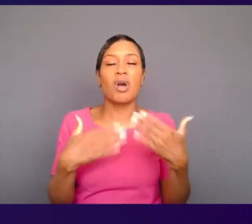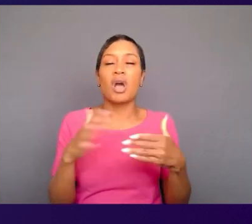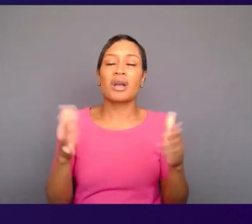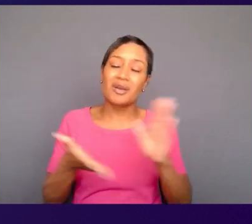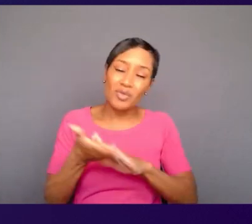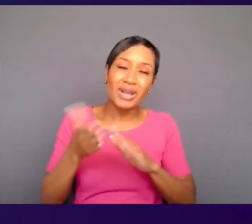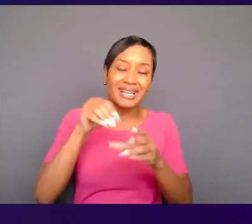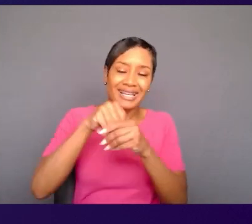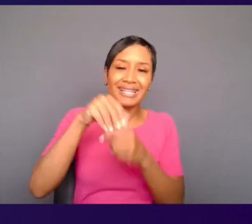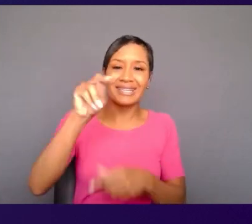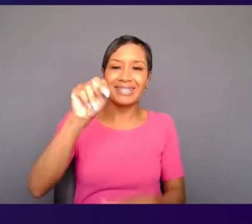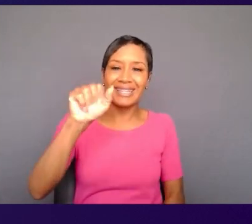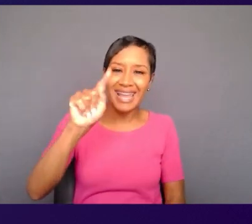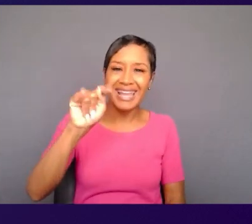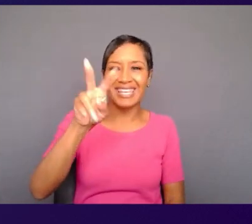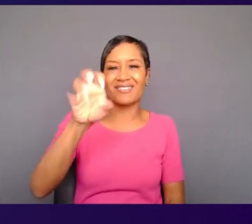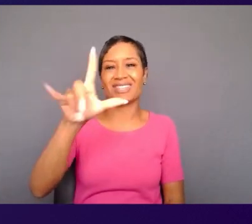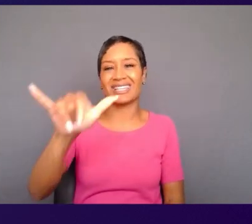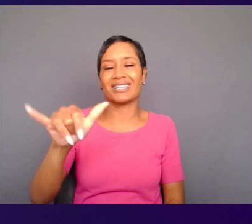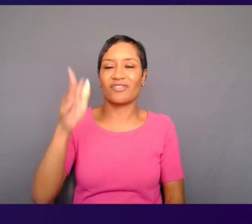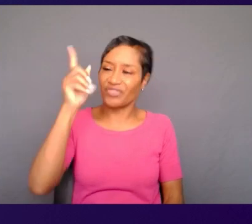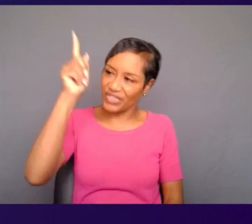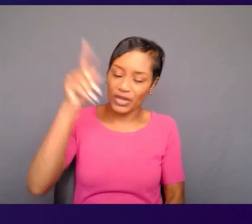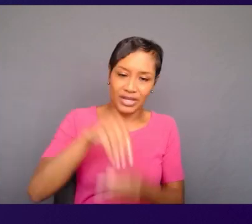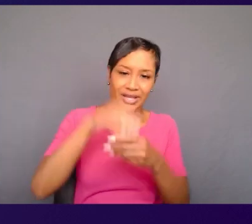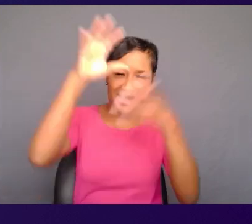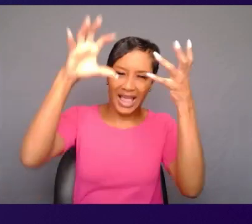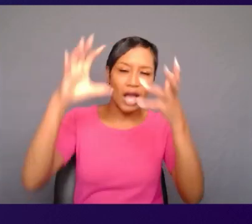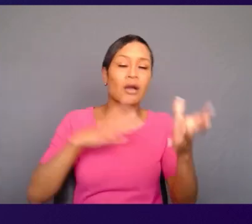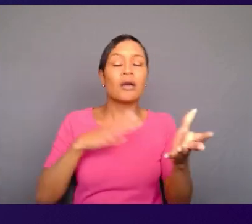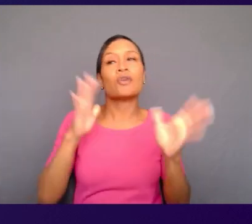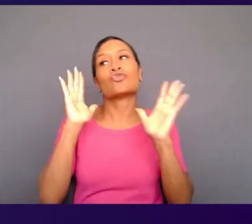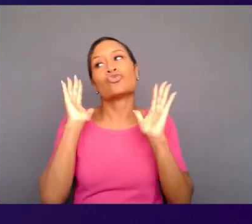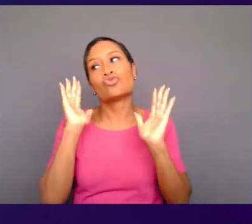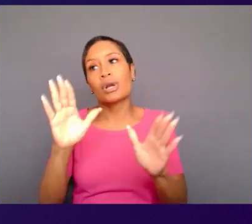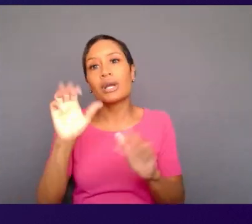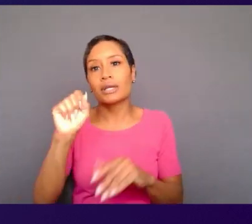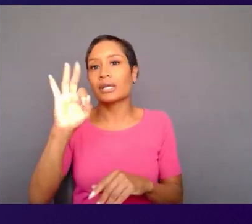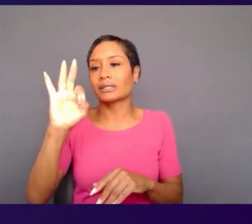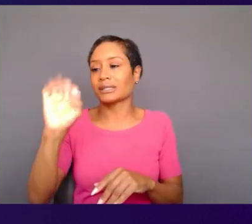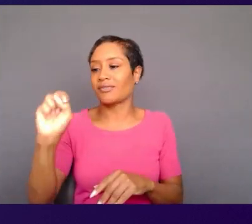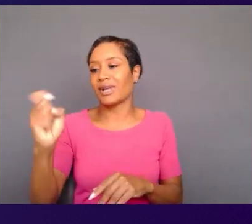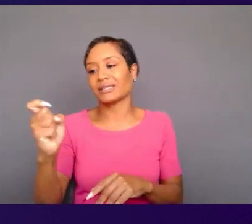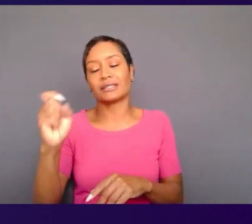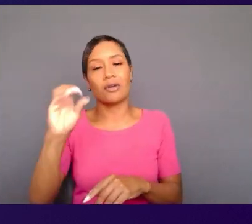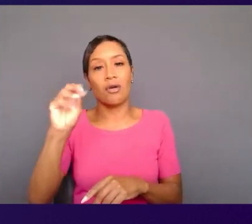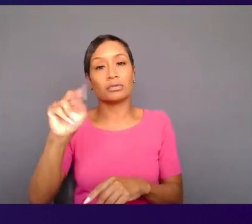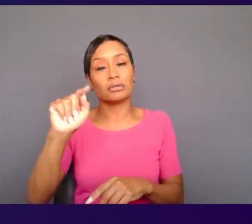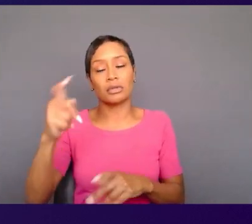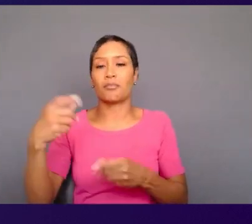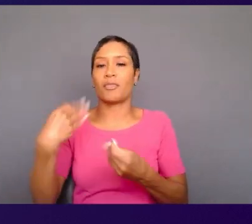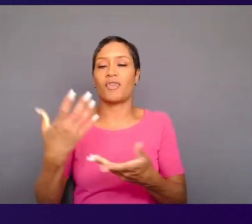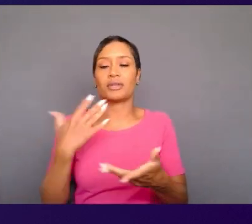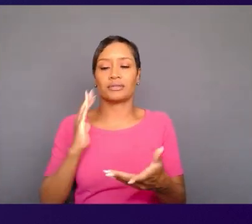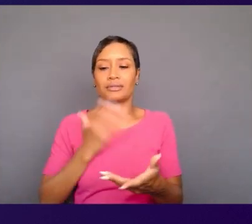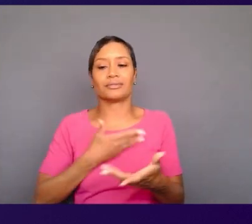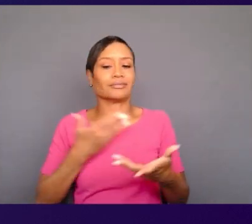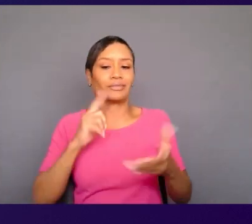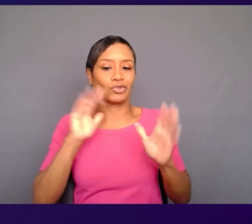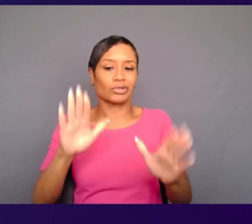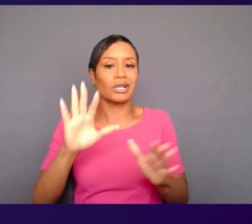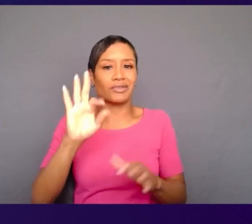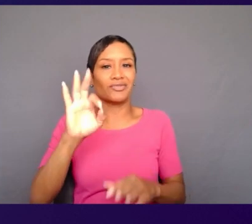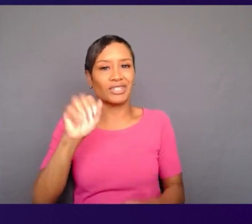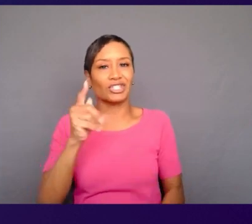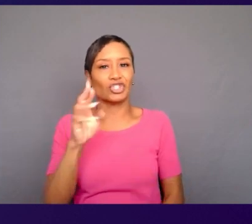cloud and were able to take advantage of a lot of those great feature sets that FSx ONTAP was providing for us. Yeah, awesome. That's great to hear. I'm sensing a similar theme